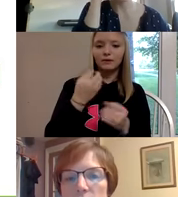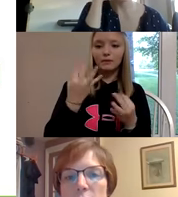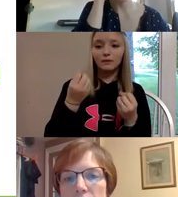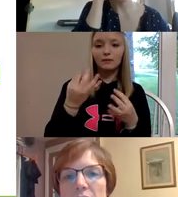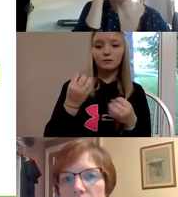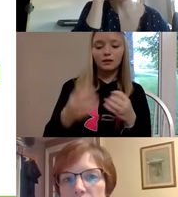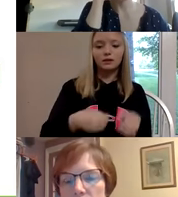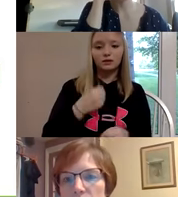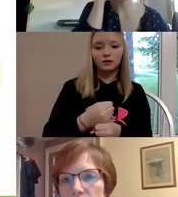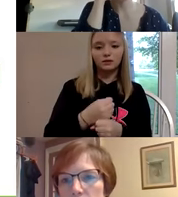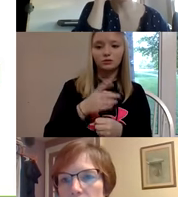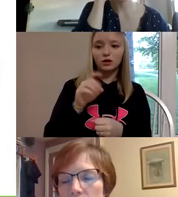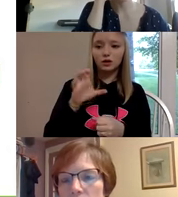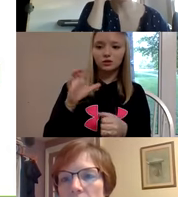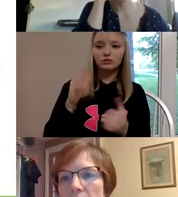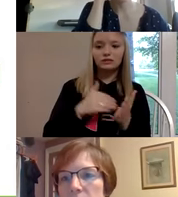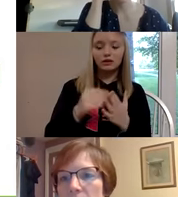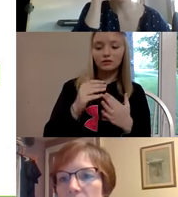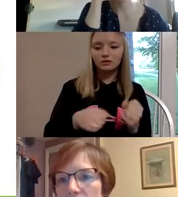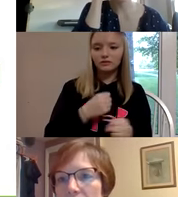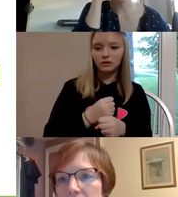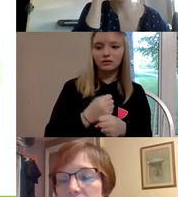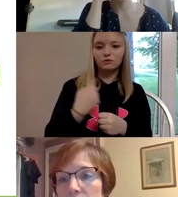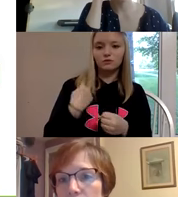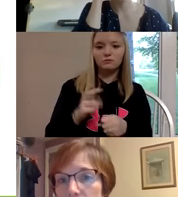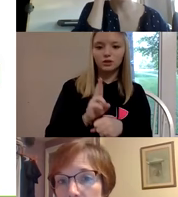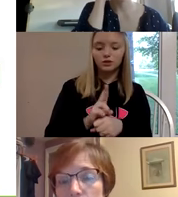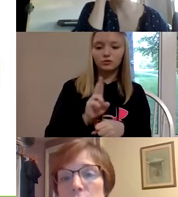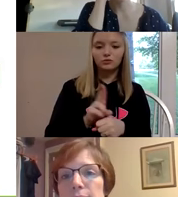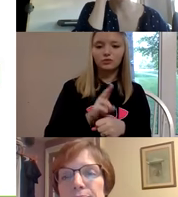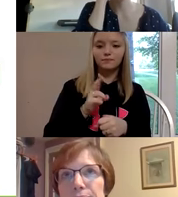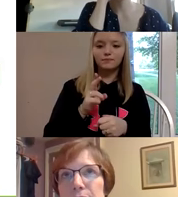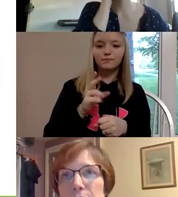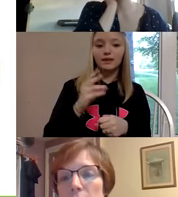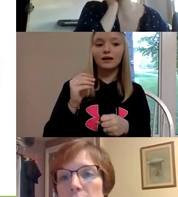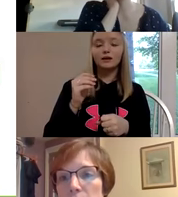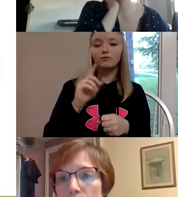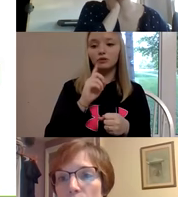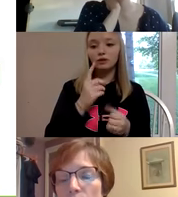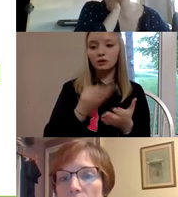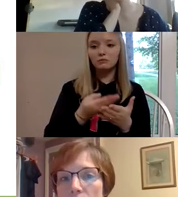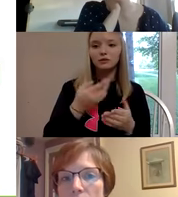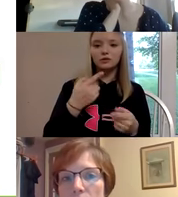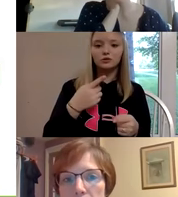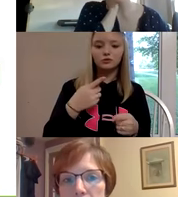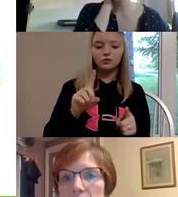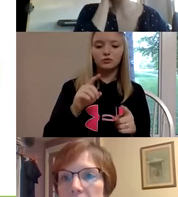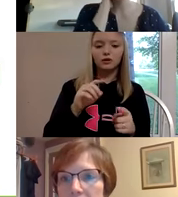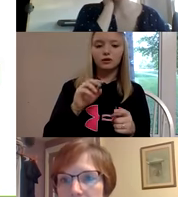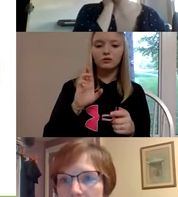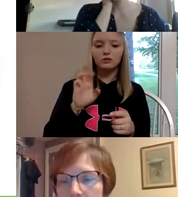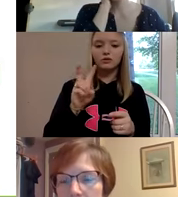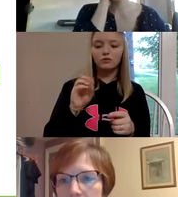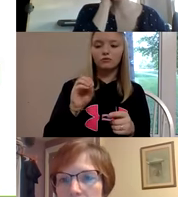centuries, thousands of years it's been used. As a matter of fact, during the Revolutionary War, during